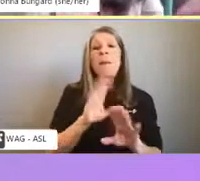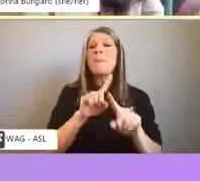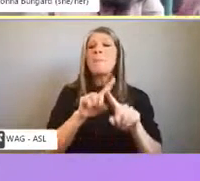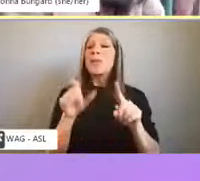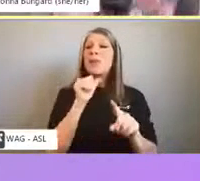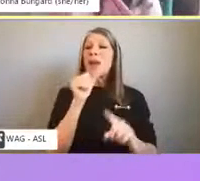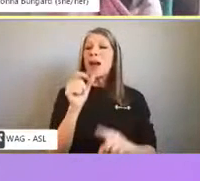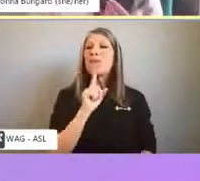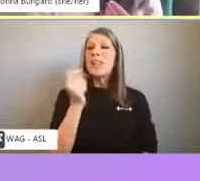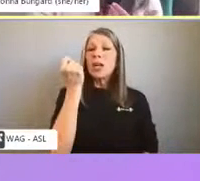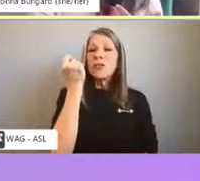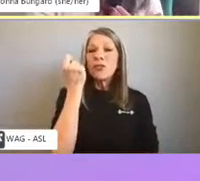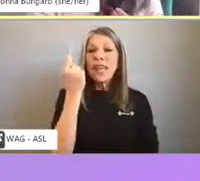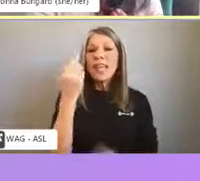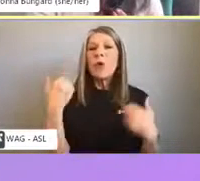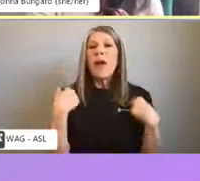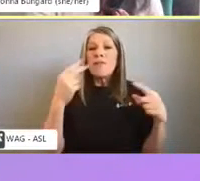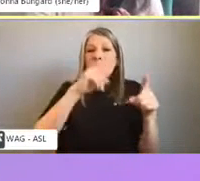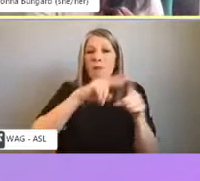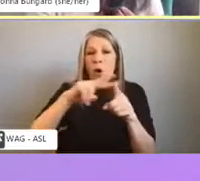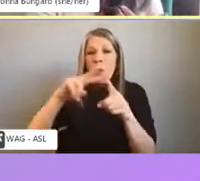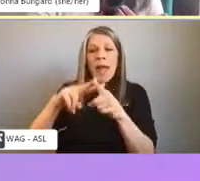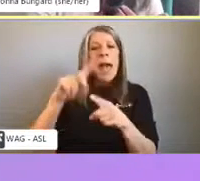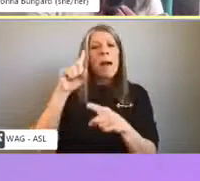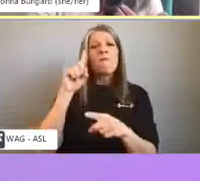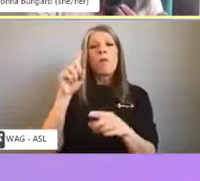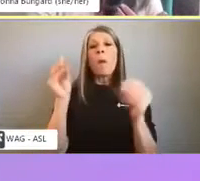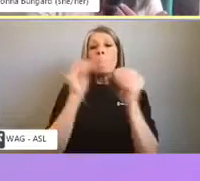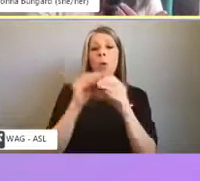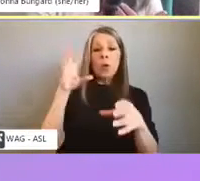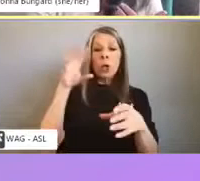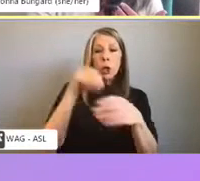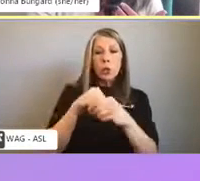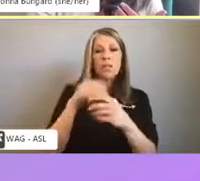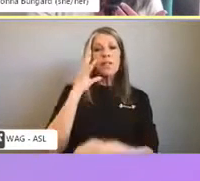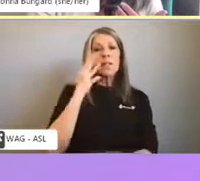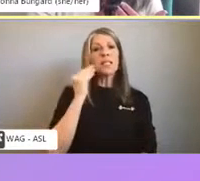necessarily understanding or have the vocabulary for a more inclusive experience.